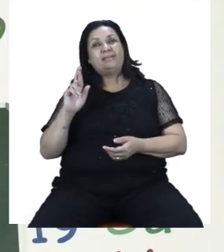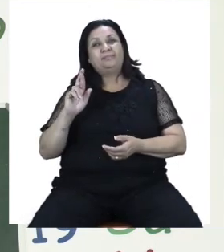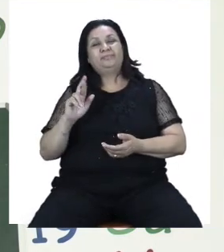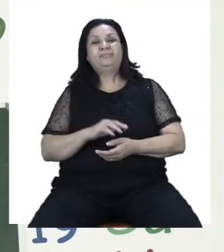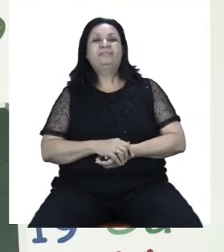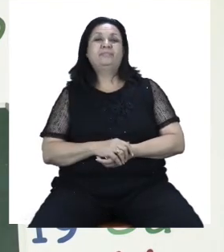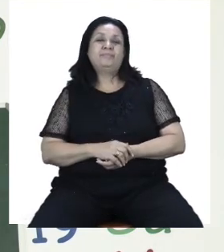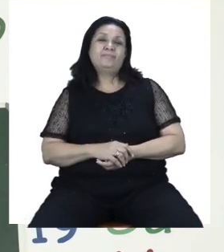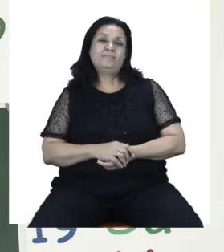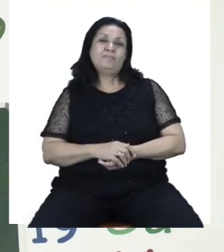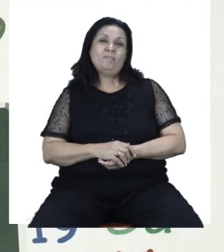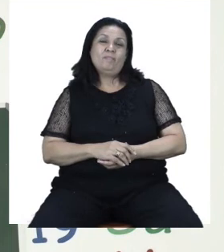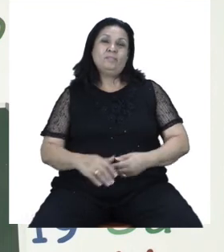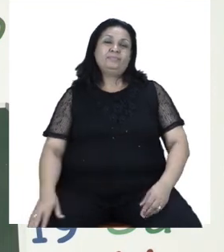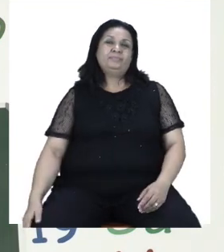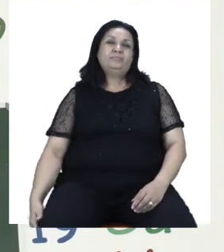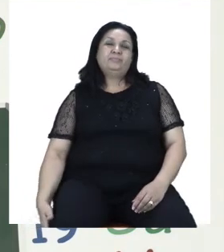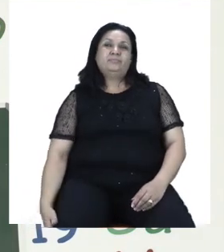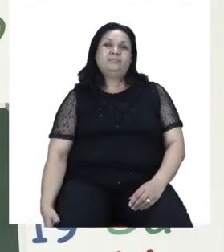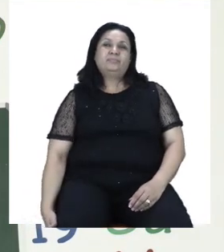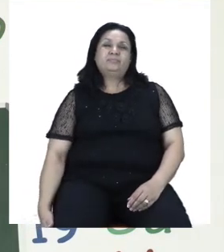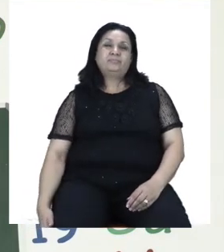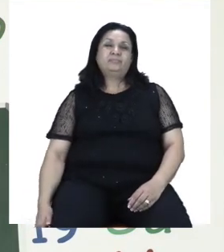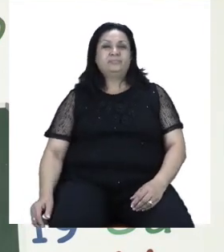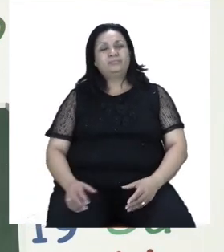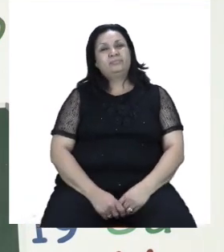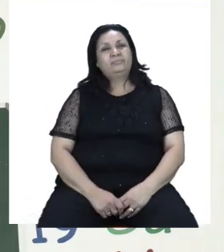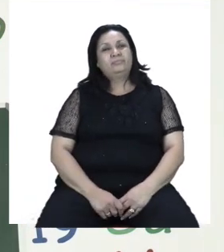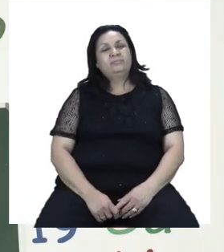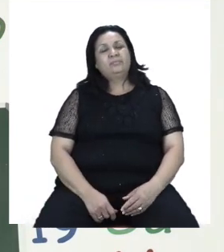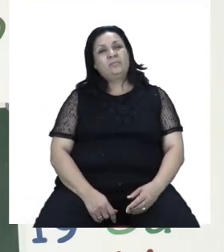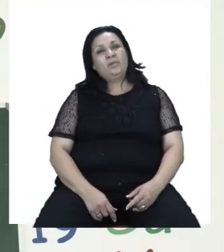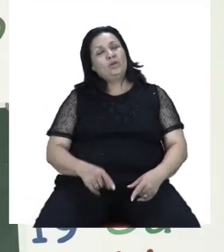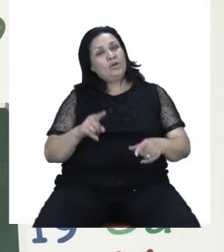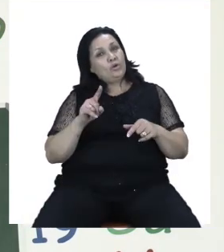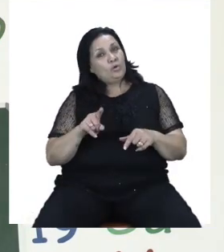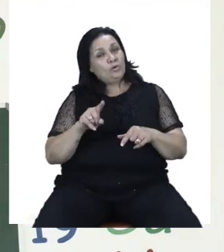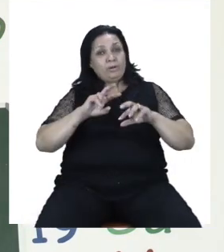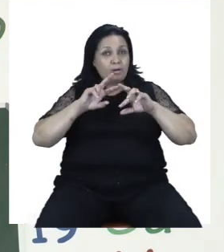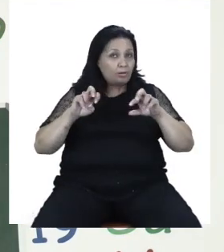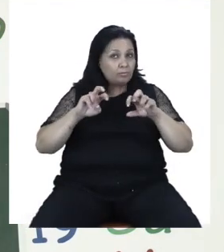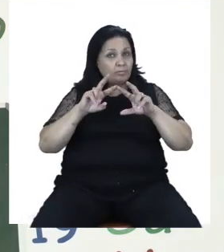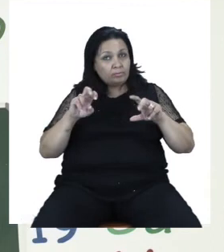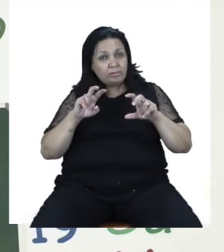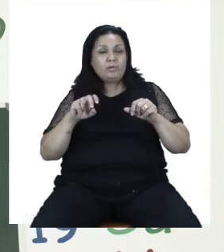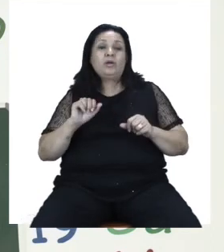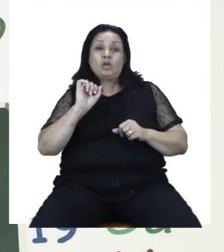go. Now you are going to go and try and find all the objects on